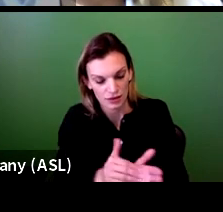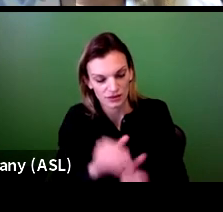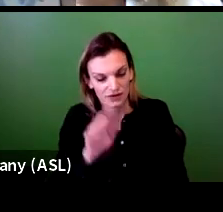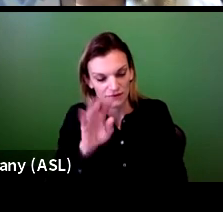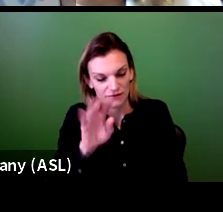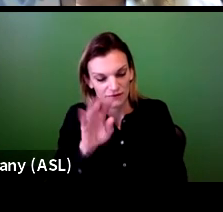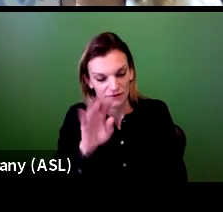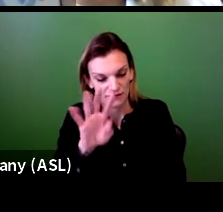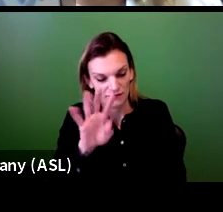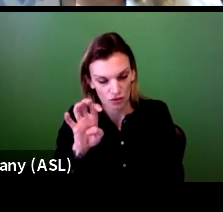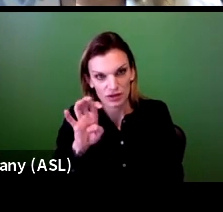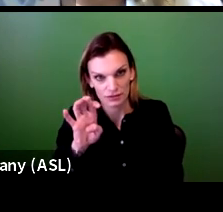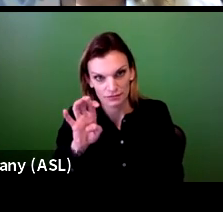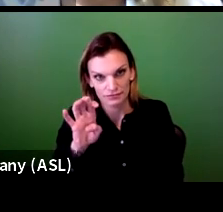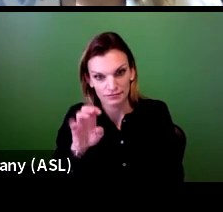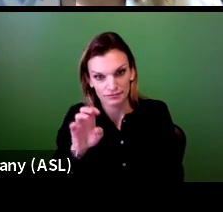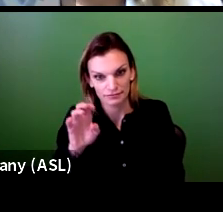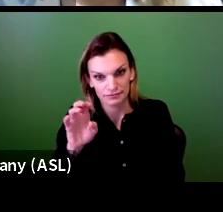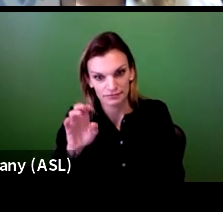$3,149,400.